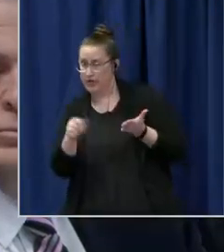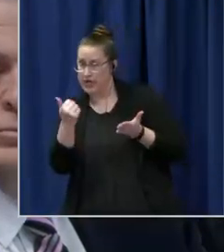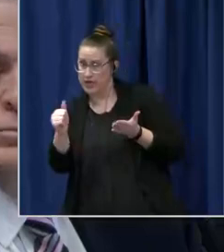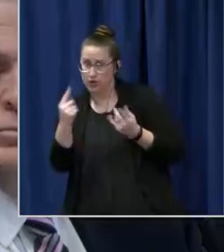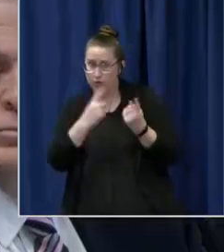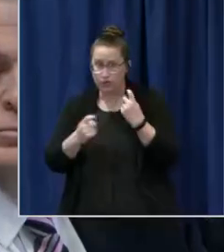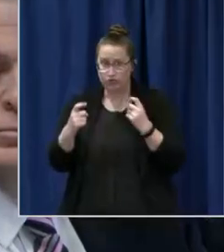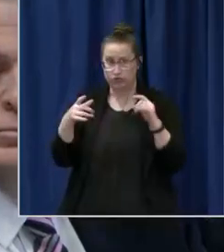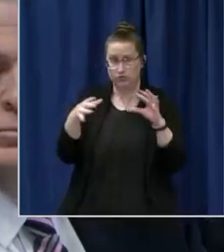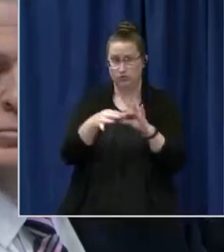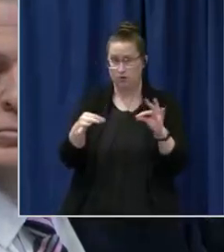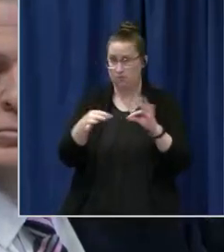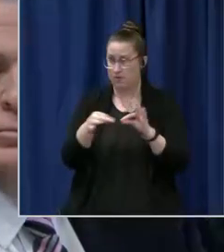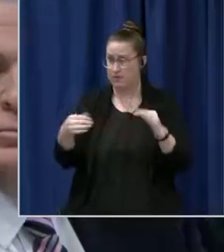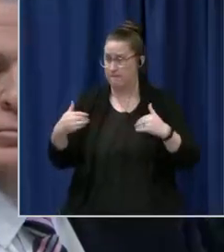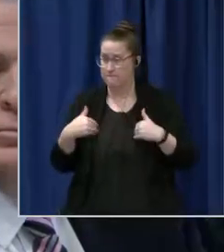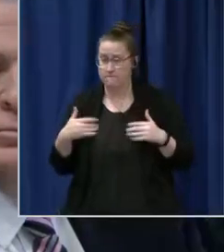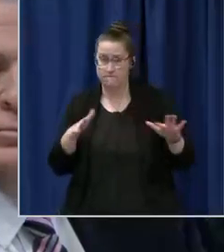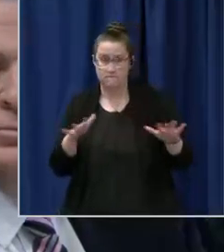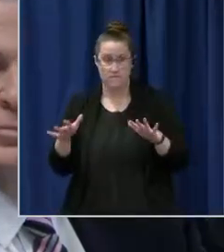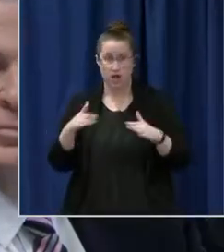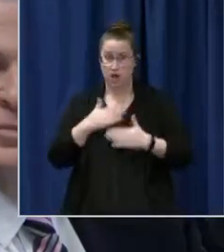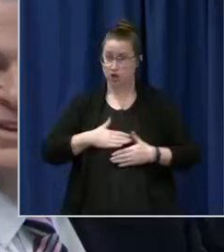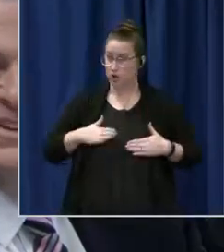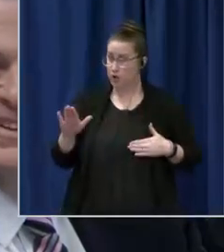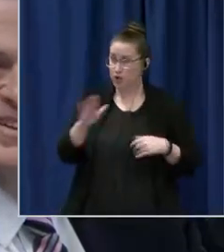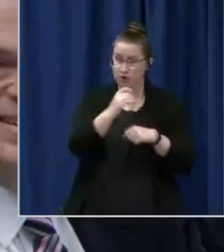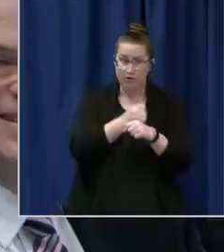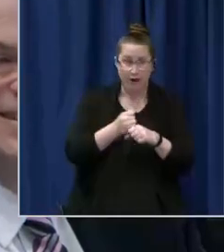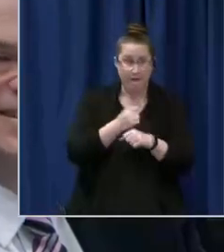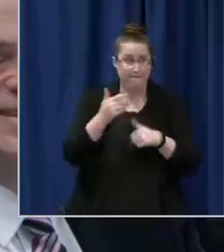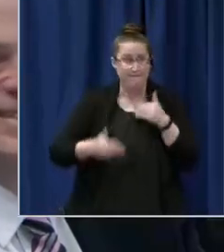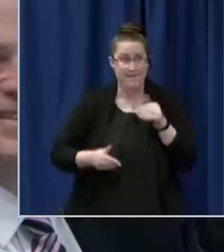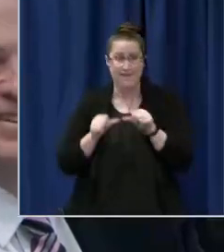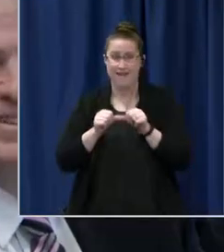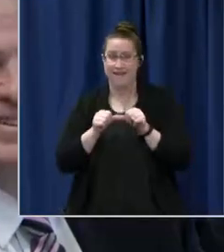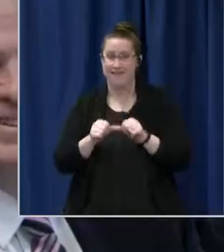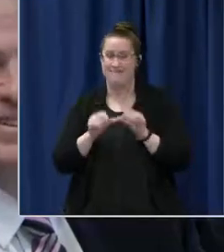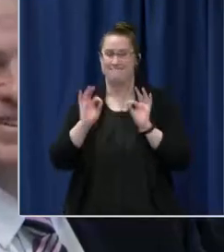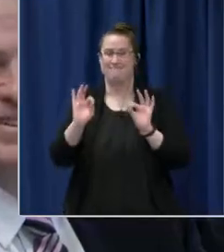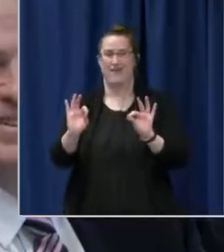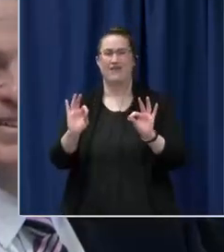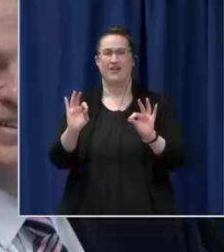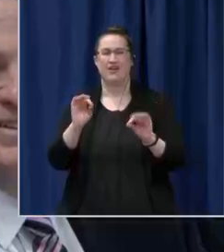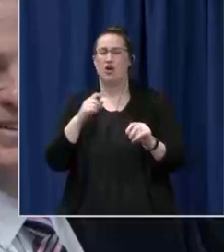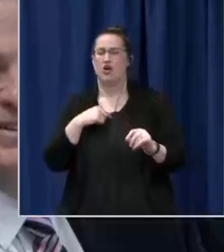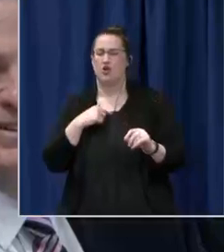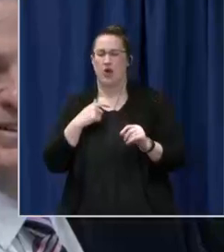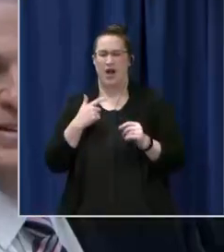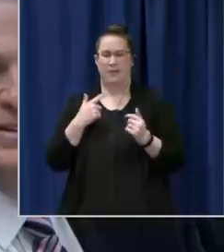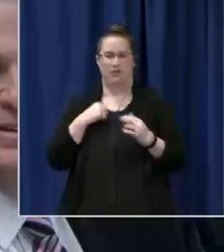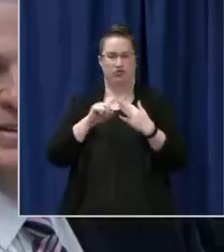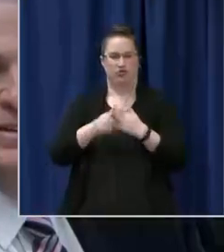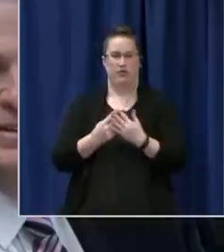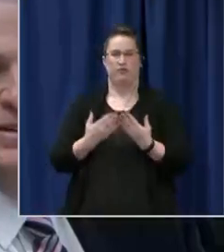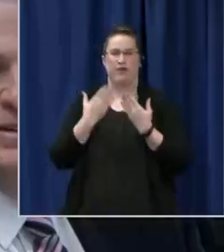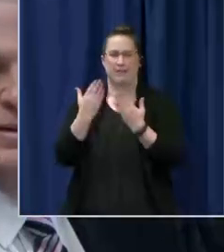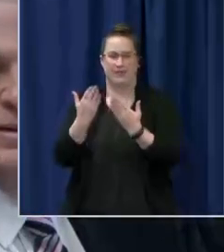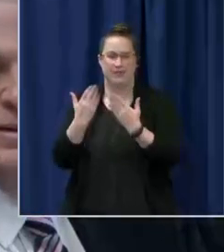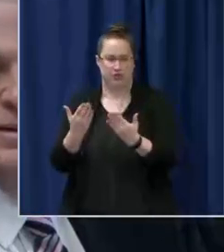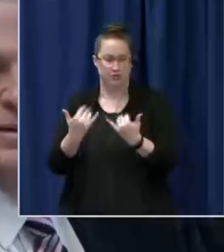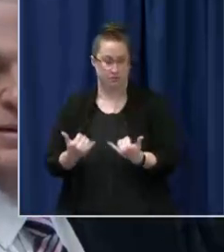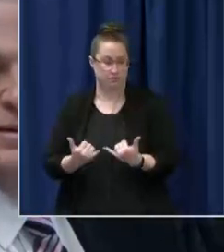comments? Everybody enjoying their coffee as we go here? All right, so we're going to switch to the recommendations at this